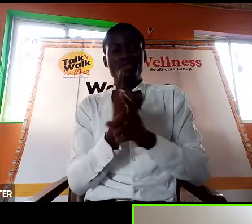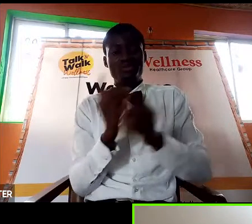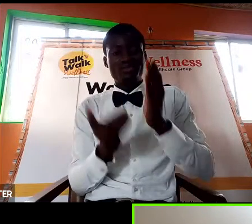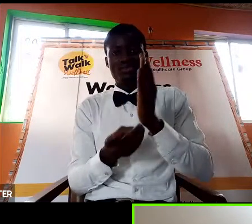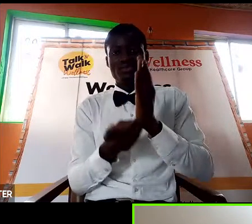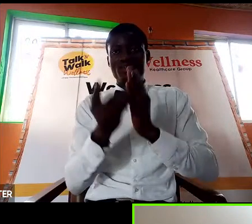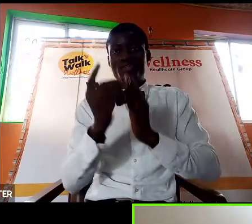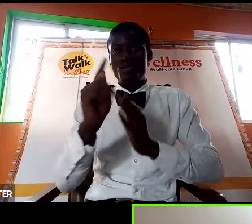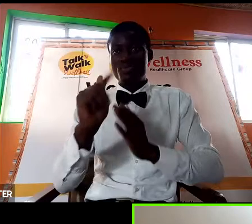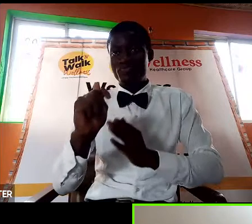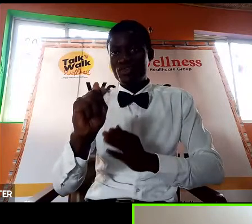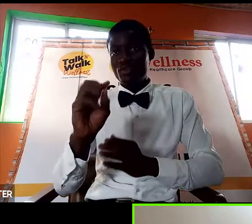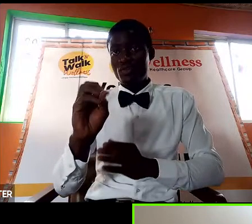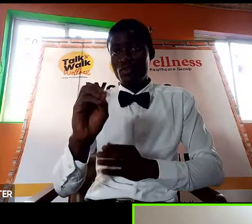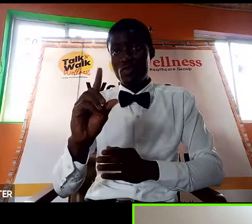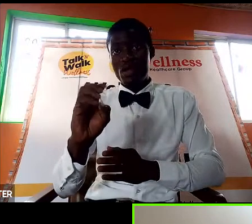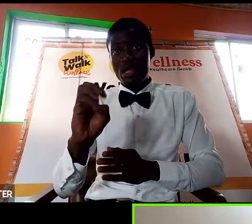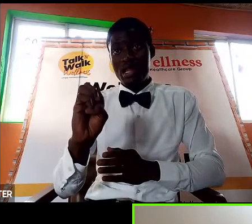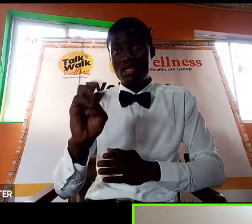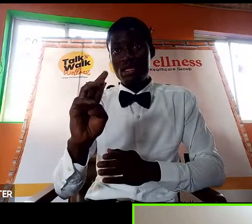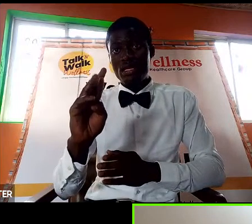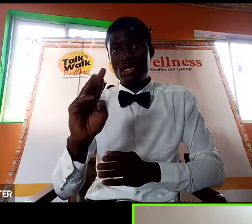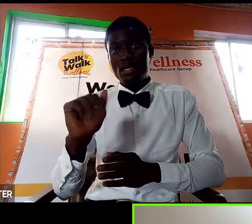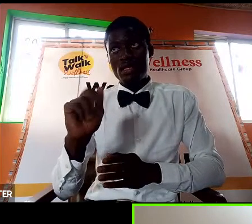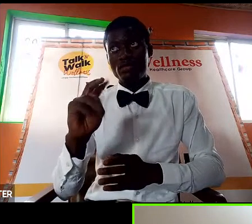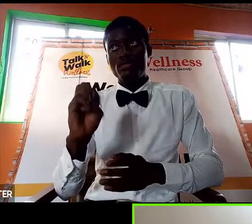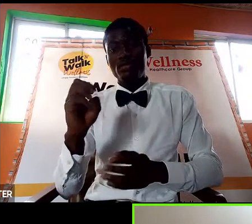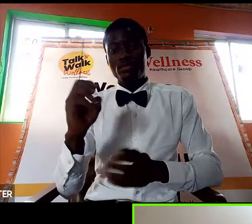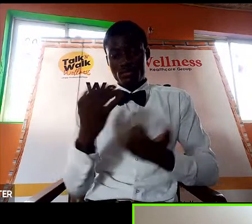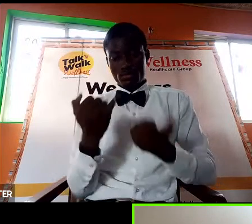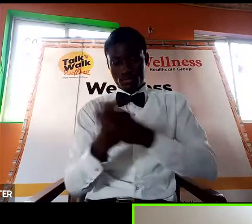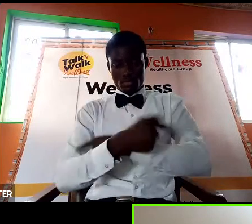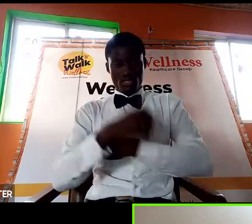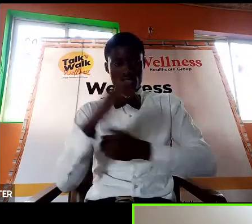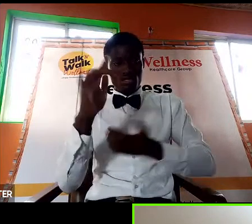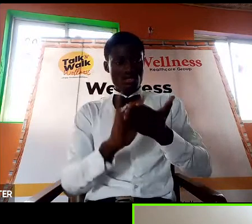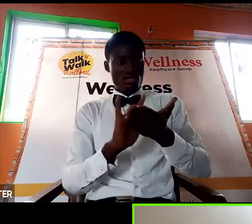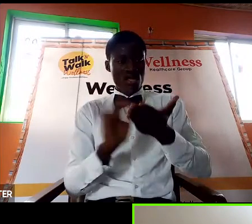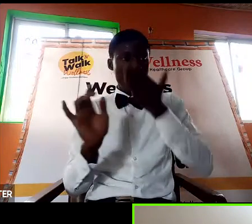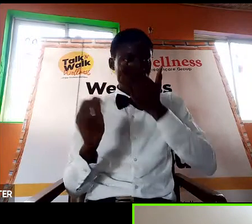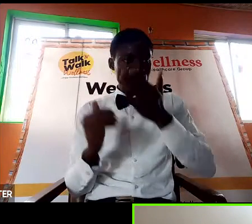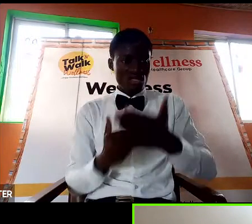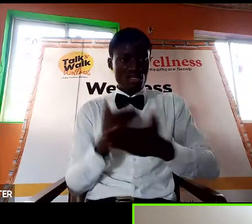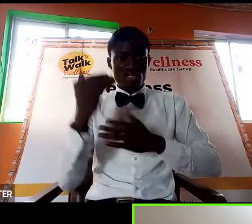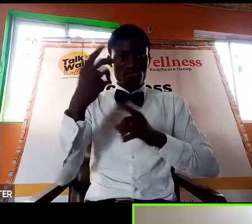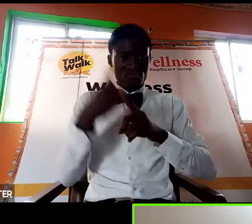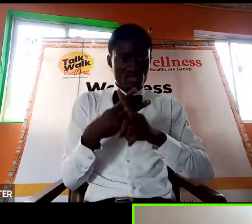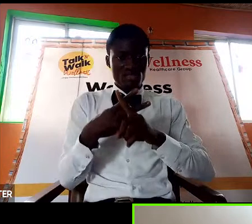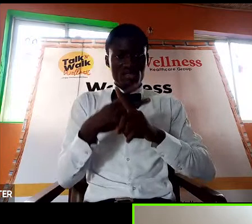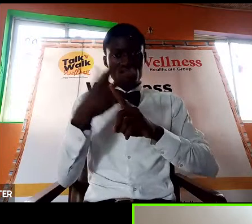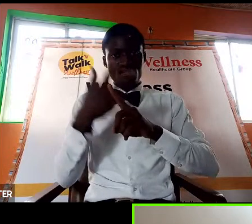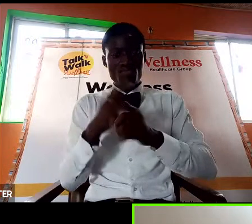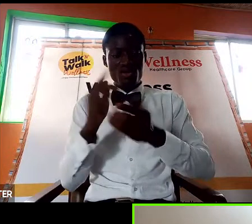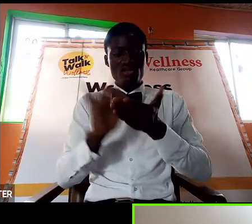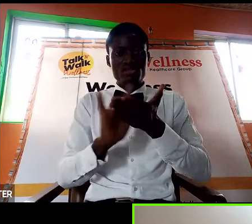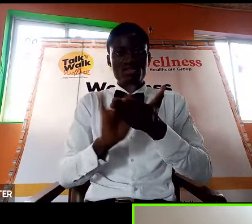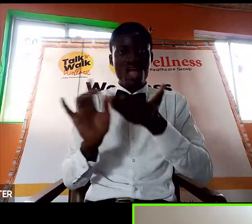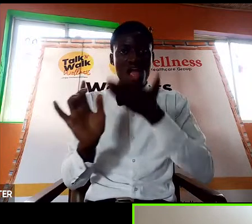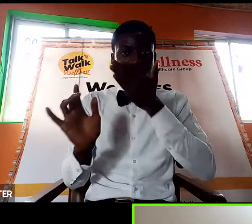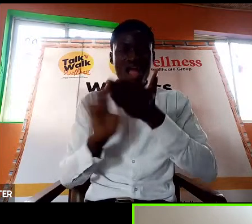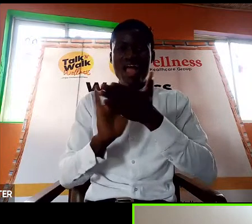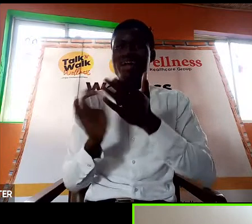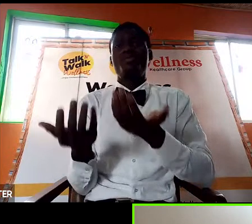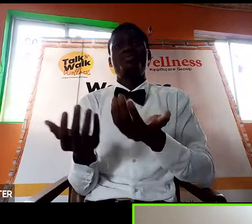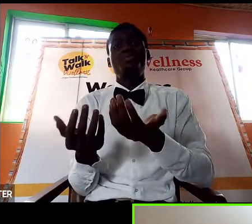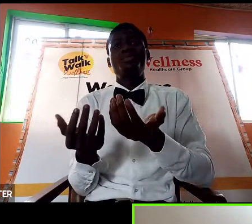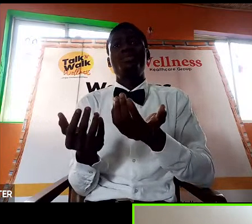one tablet today, in the next two months you are taking like 3 tablets. And I think the way our men especially are swallowing and drinking all